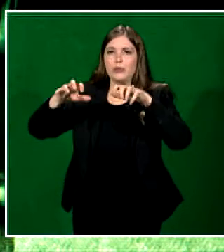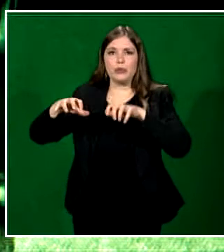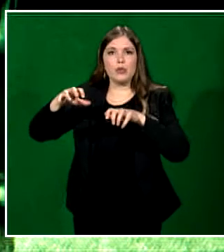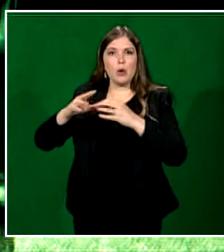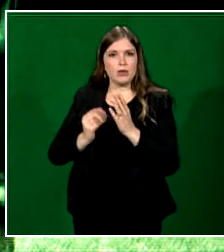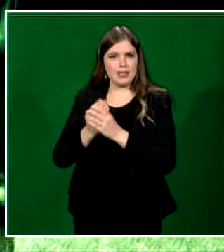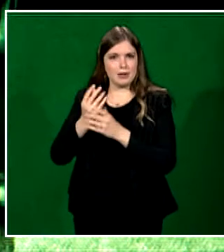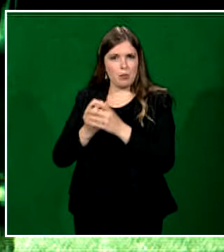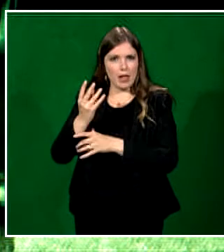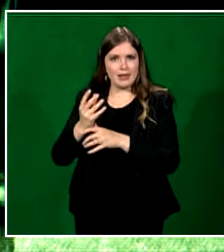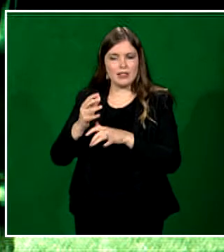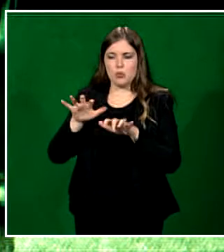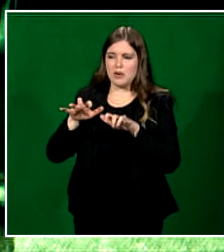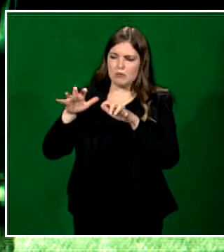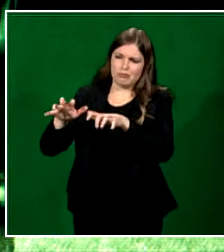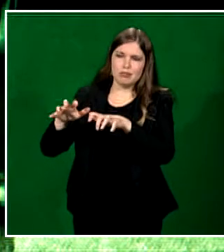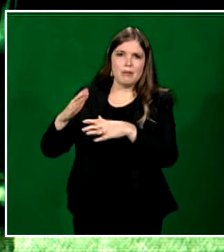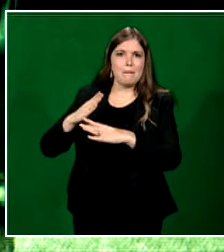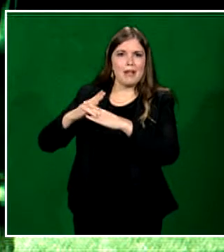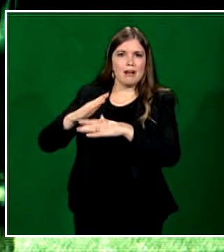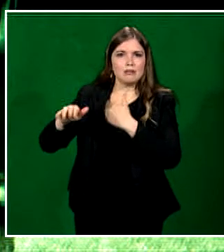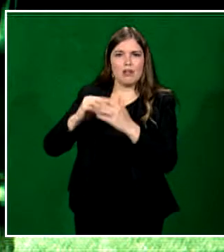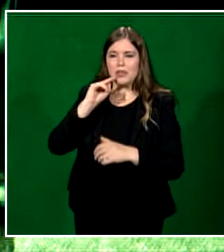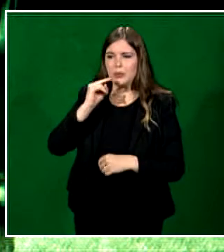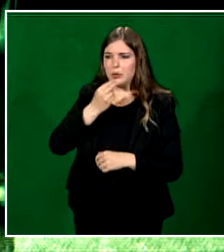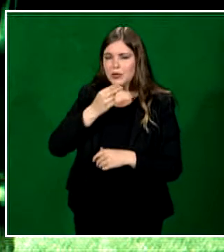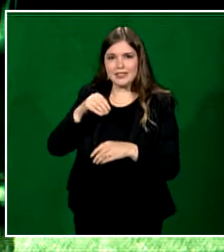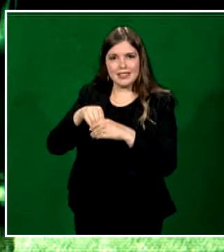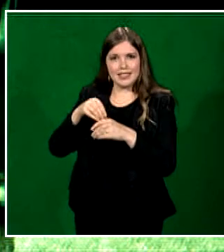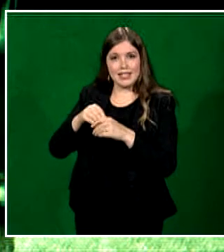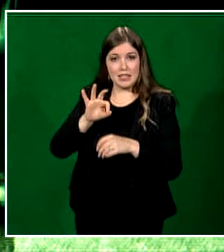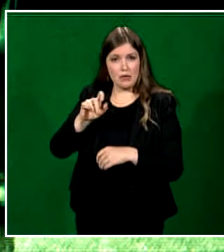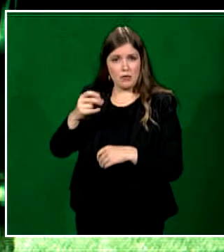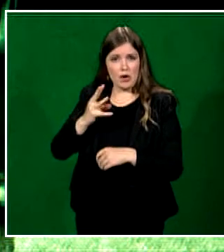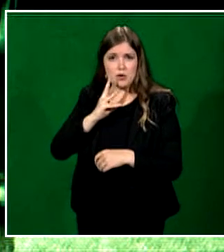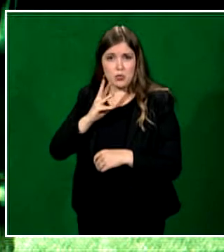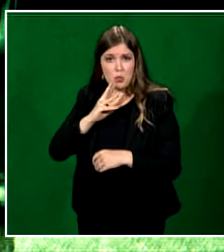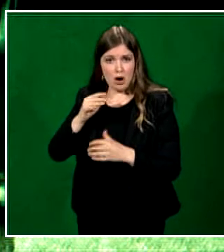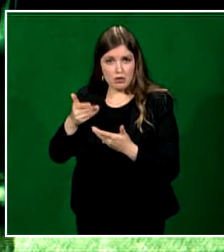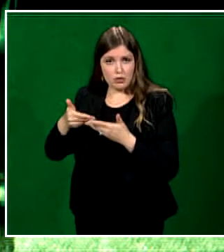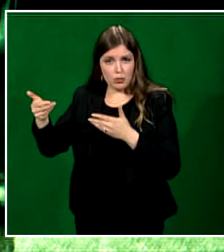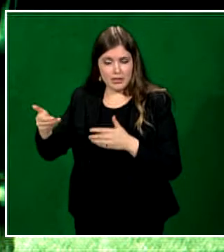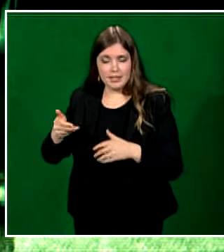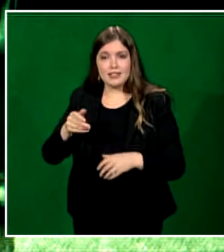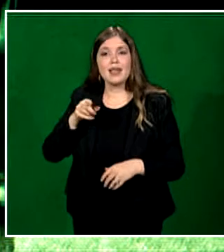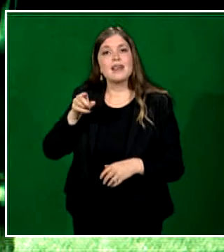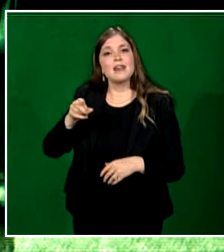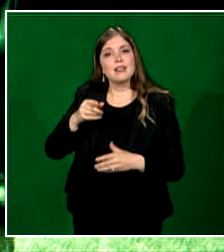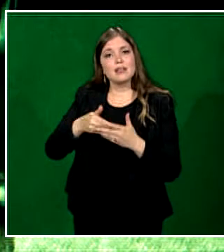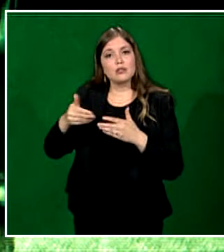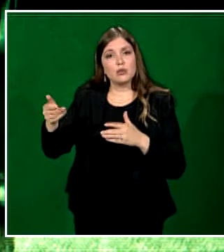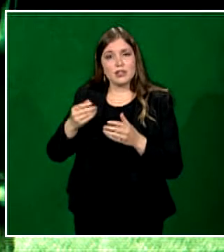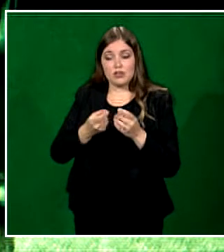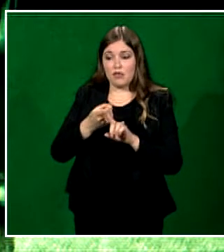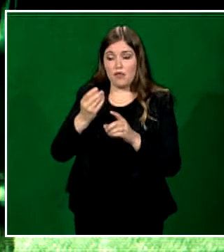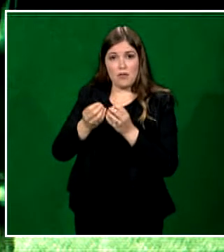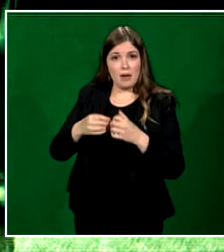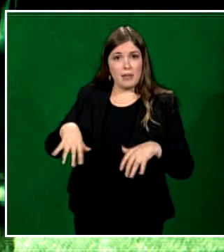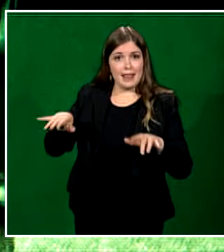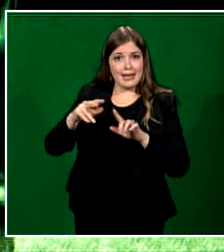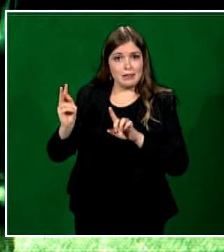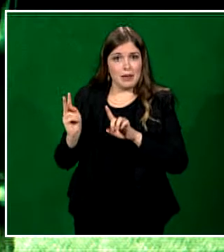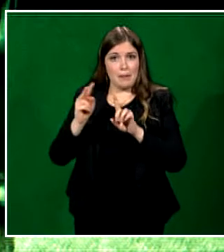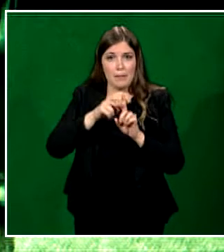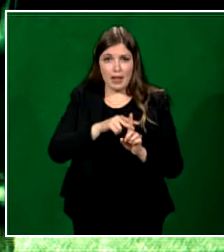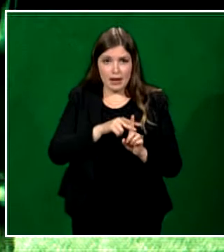of nutrients in freshwater sources. These nutrients end up in the water through water runoff from land where fertilizer has been applied and other